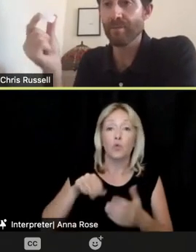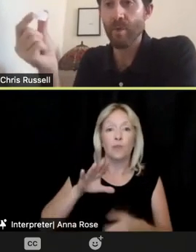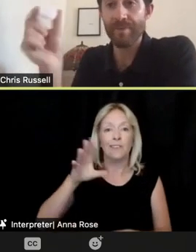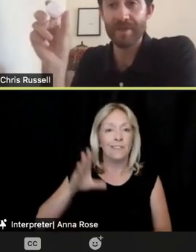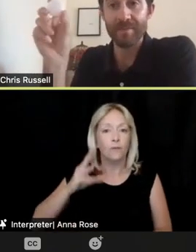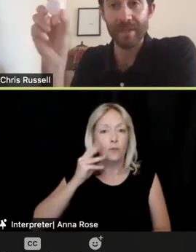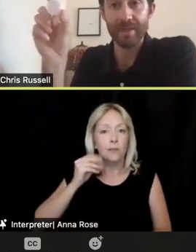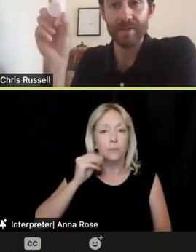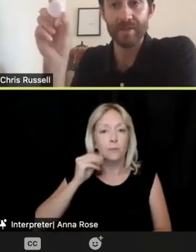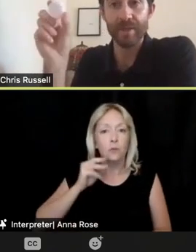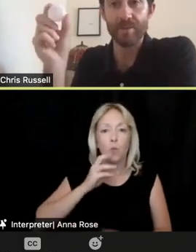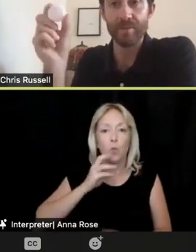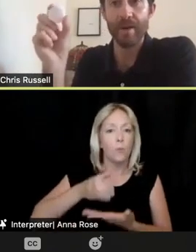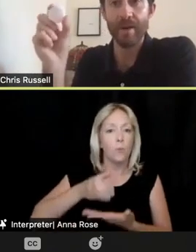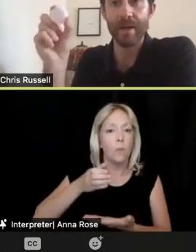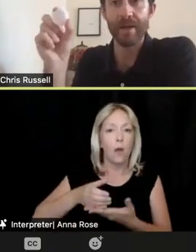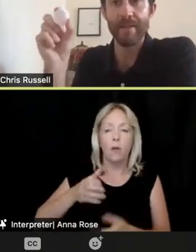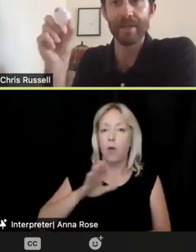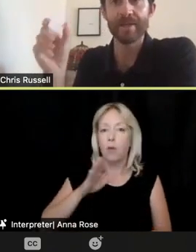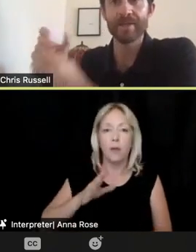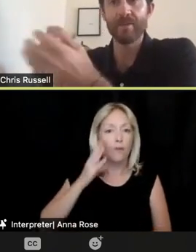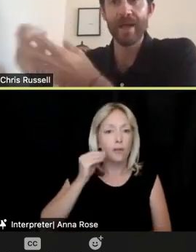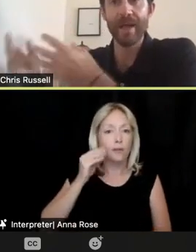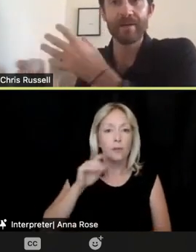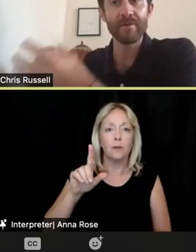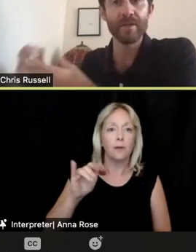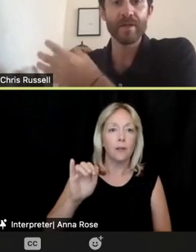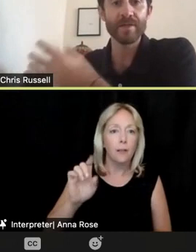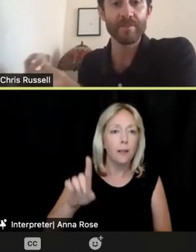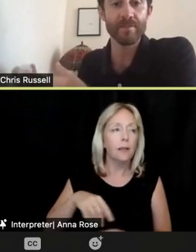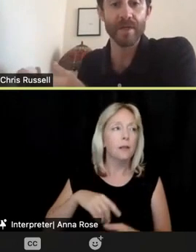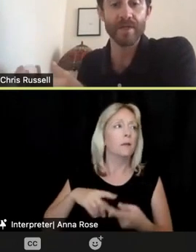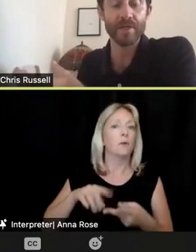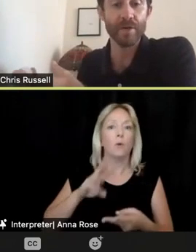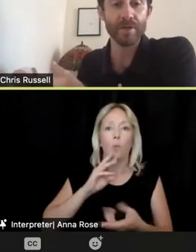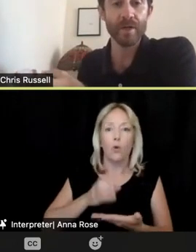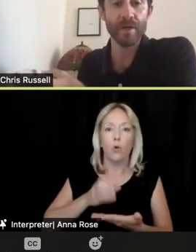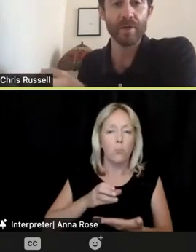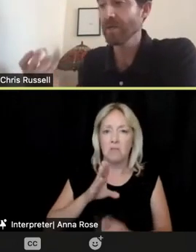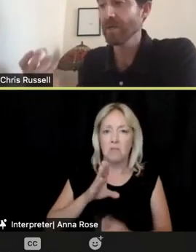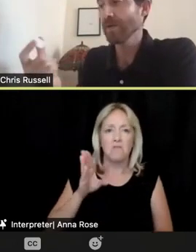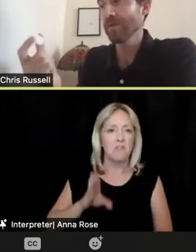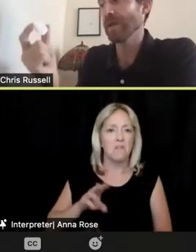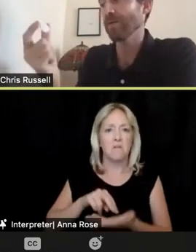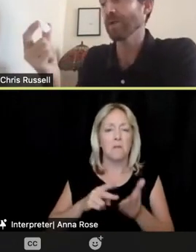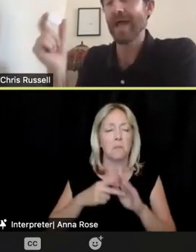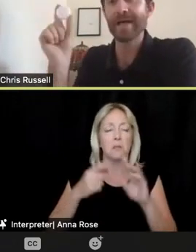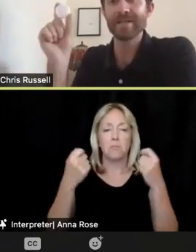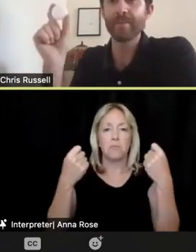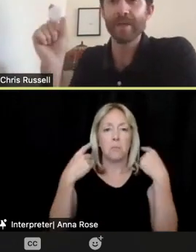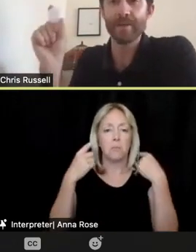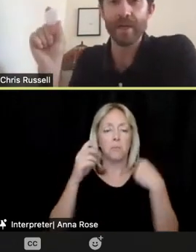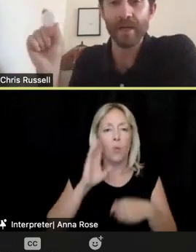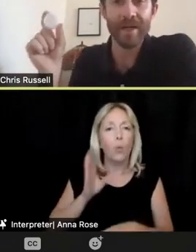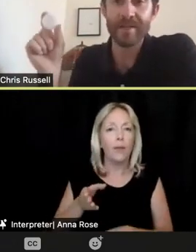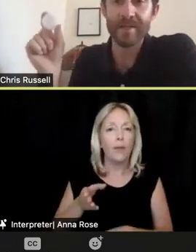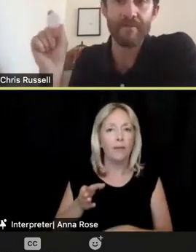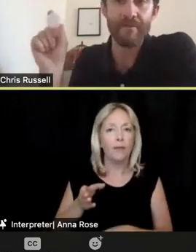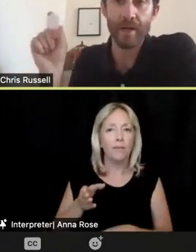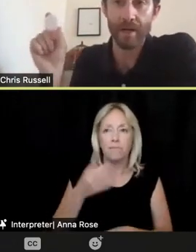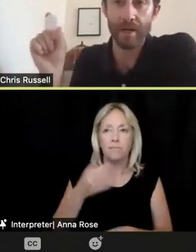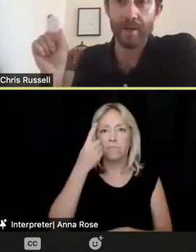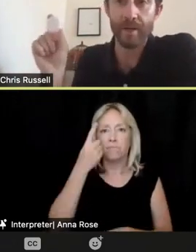with what this means, what this water bottle cap means, and the activity that it's associated with, then it really has limited